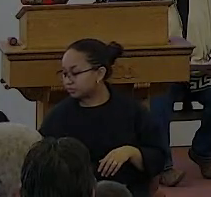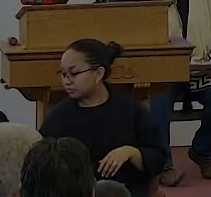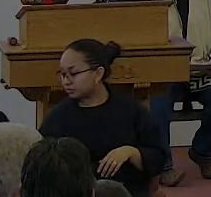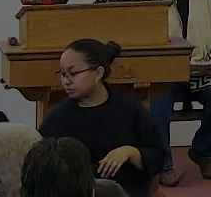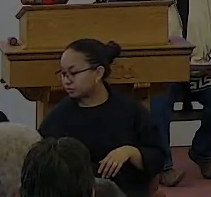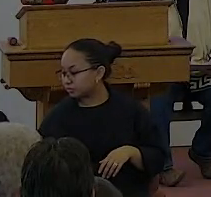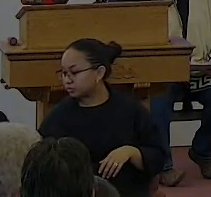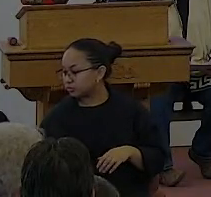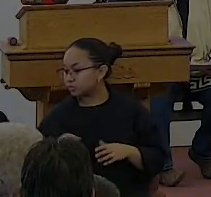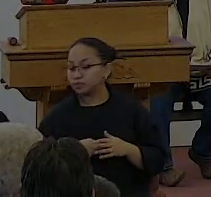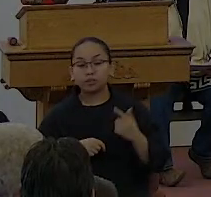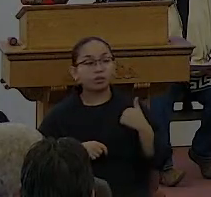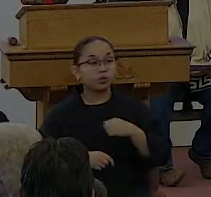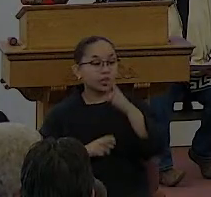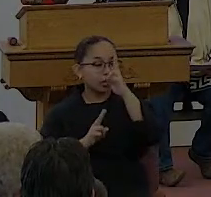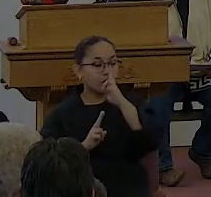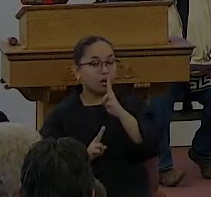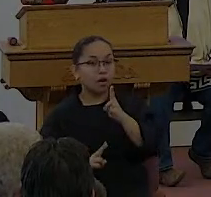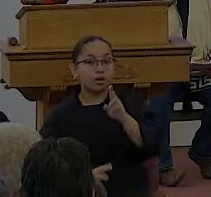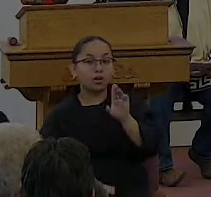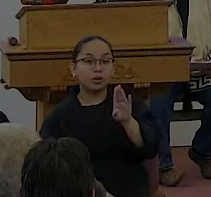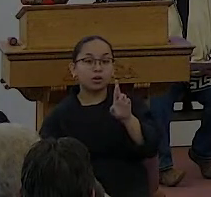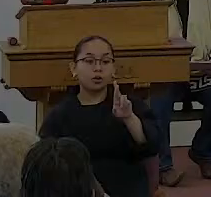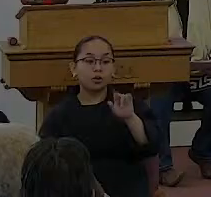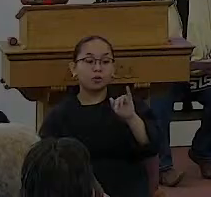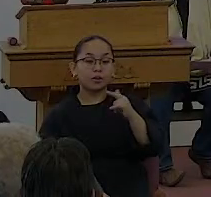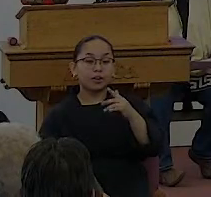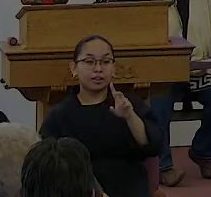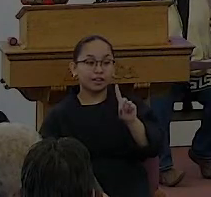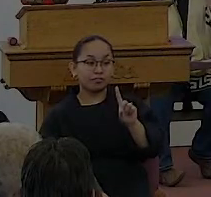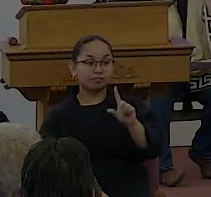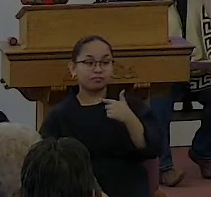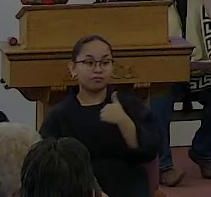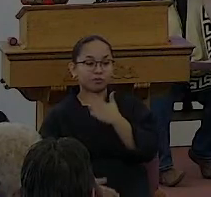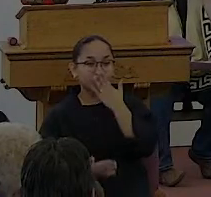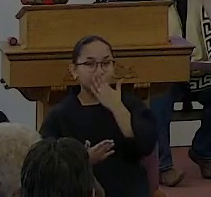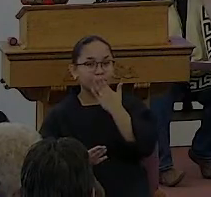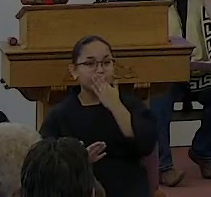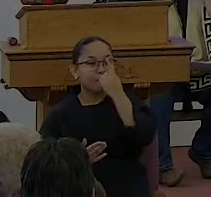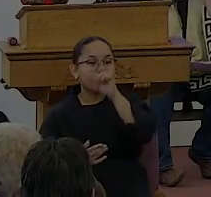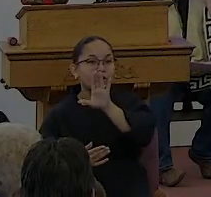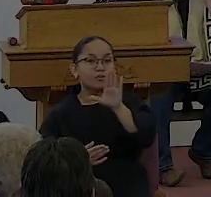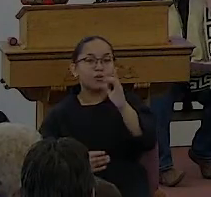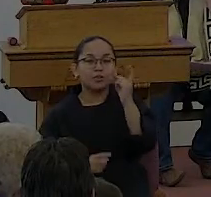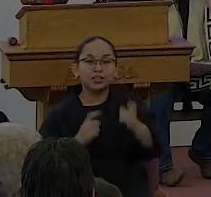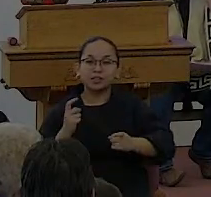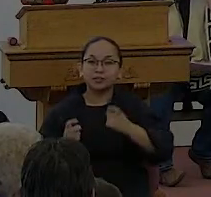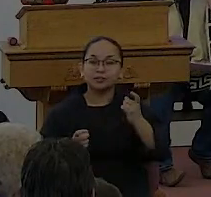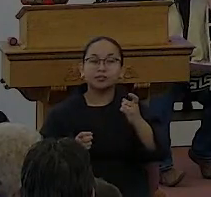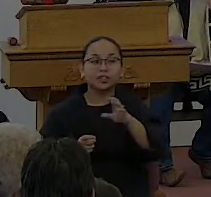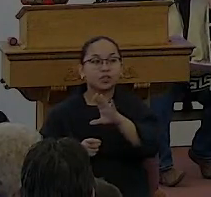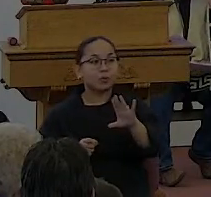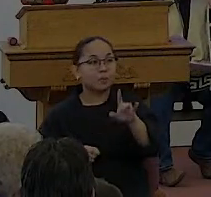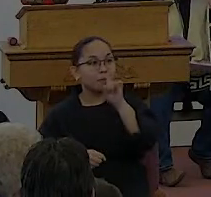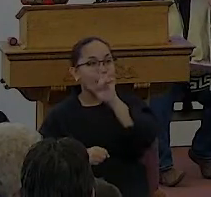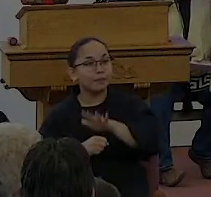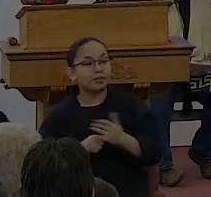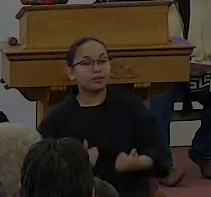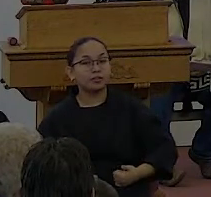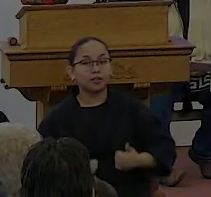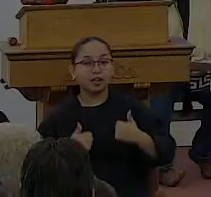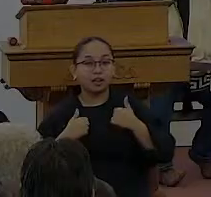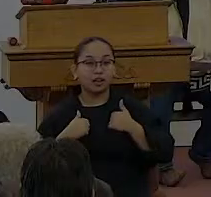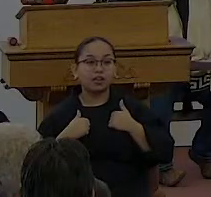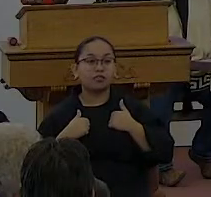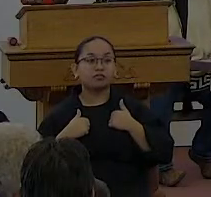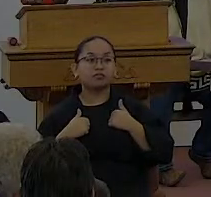We honor Bree and are grateful for the gifts that you share, for your promise of life and the fertility